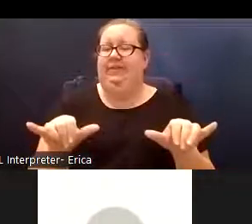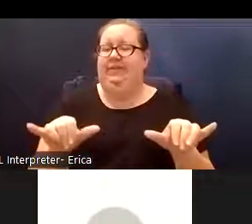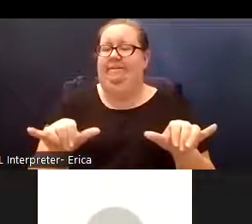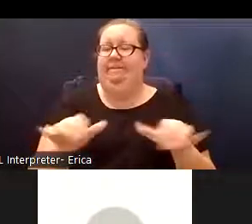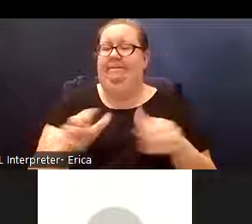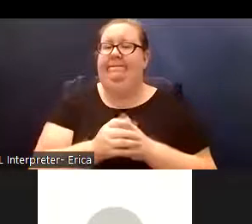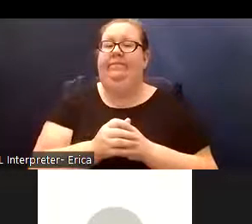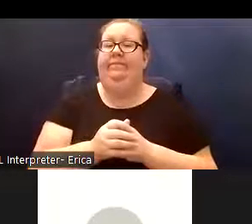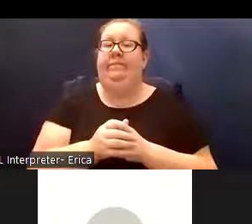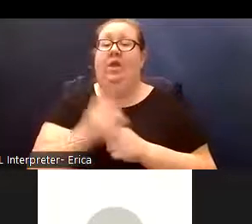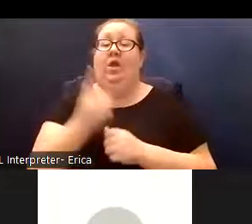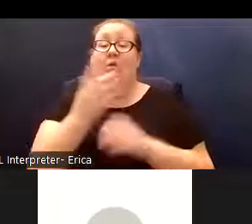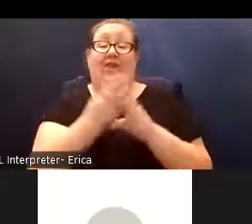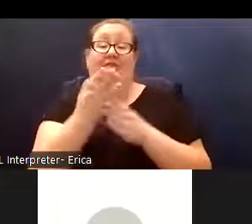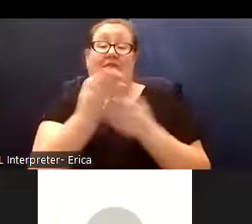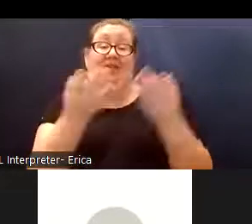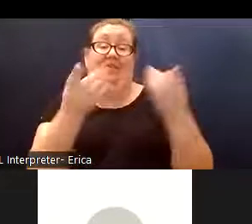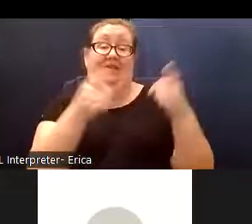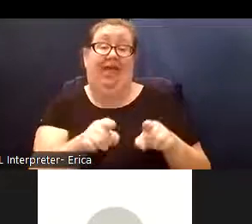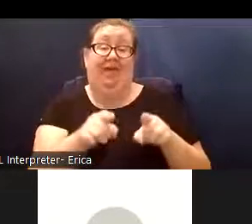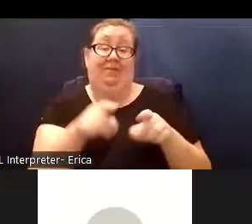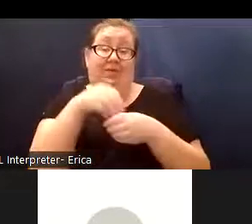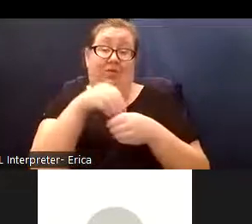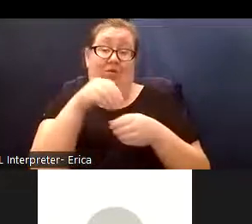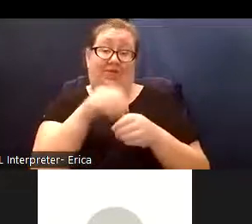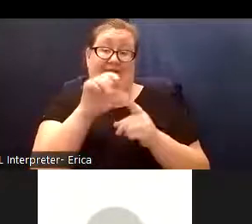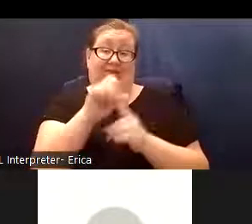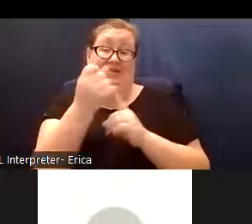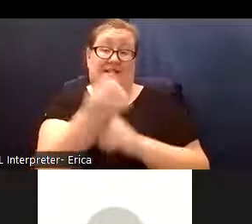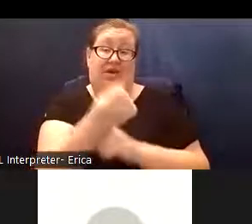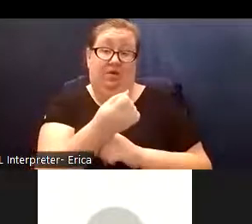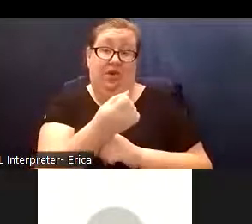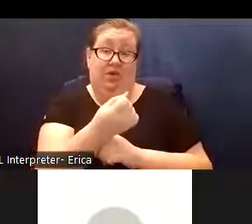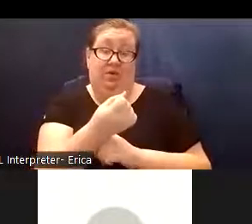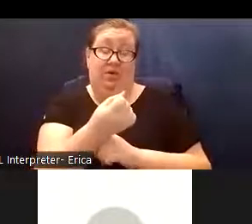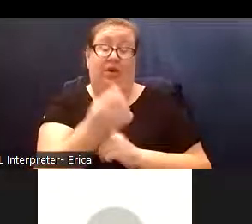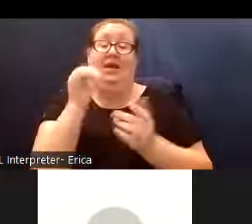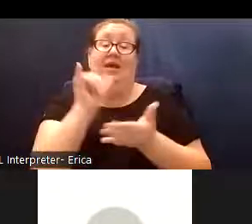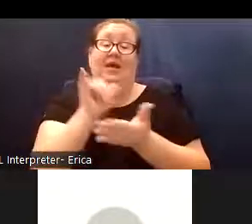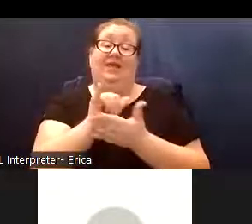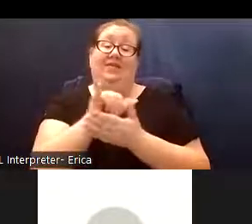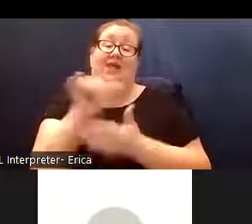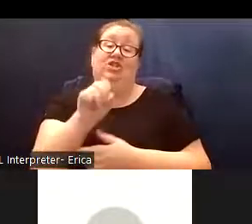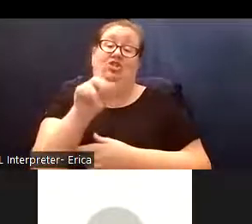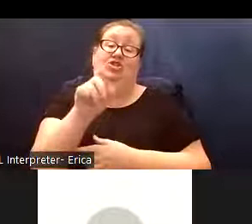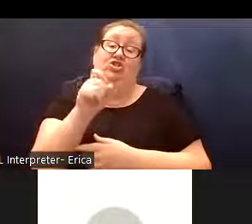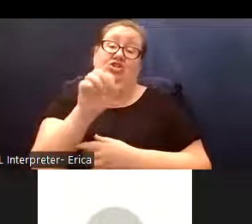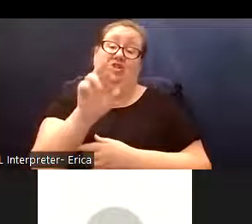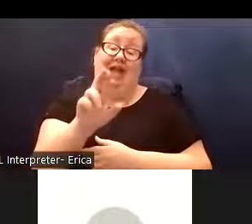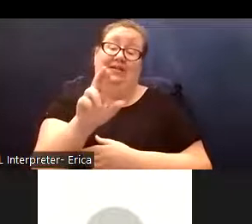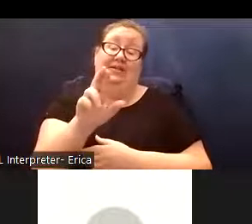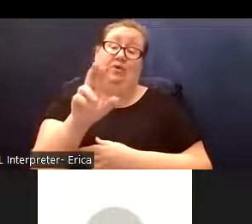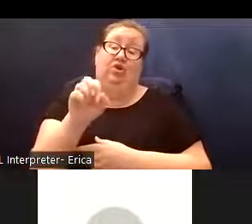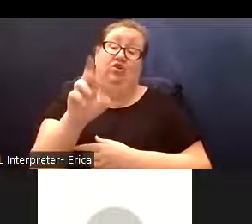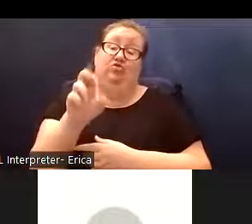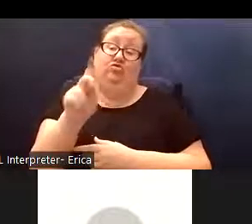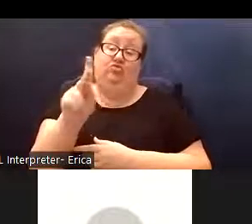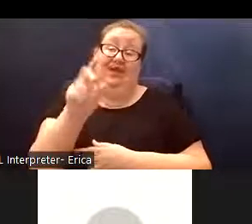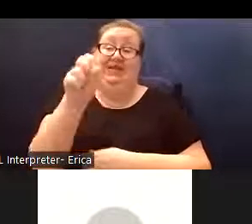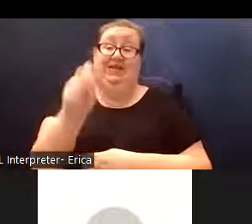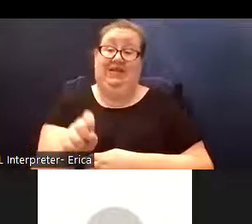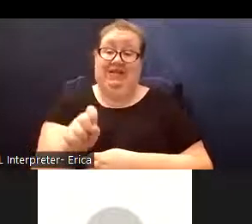things that also happens within this scenario is that the Jasper Creek to the south is